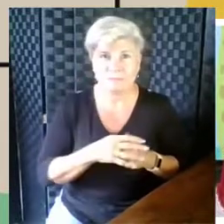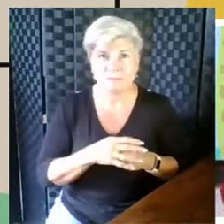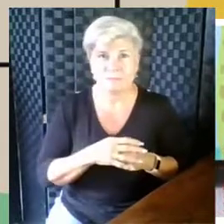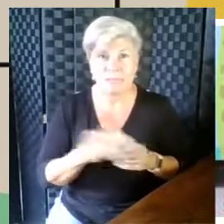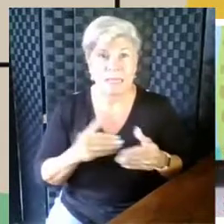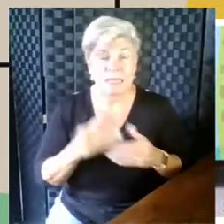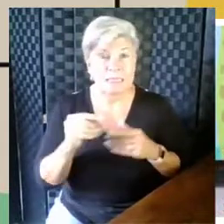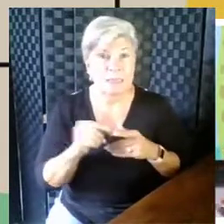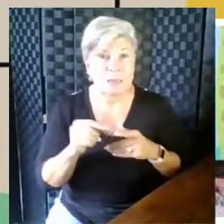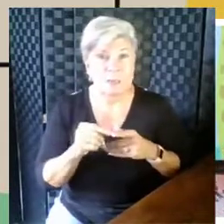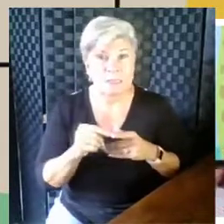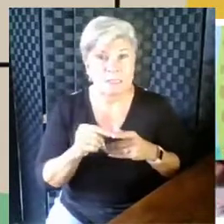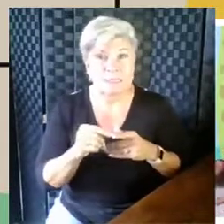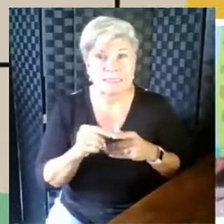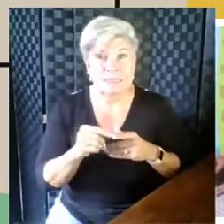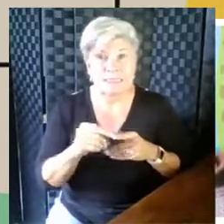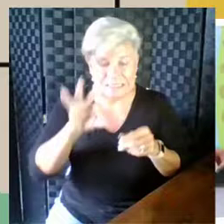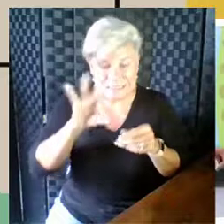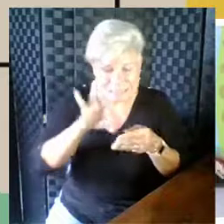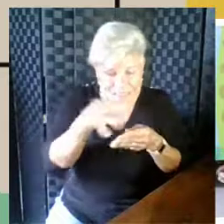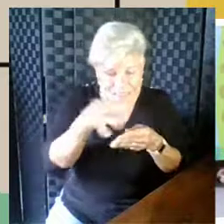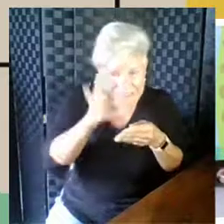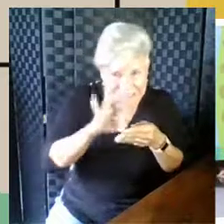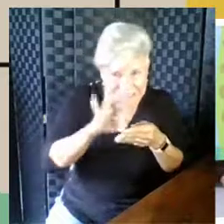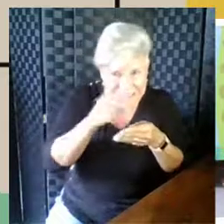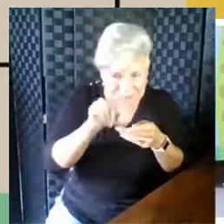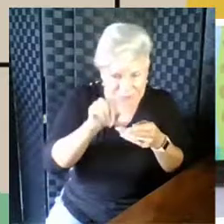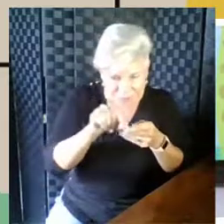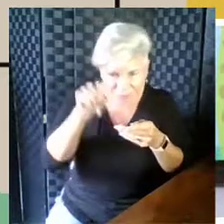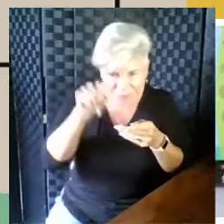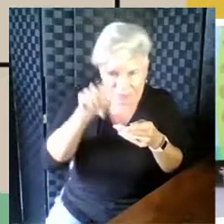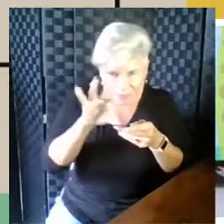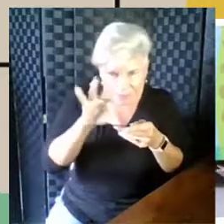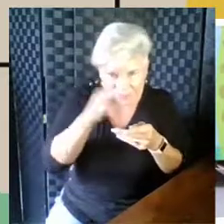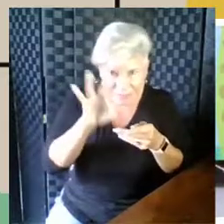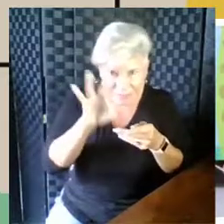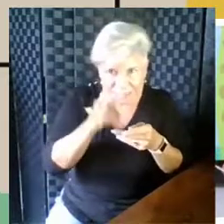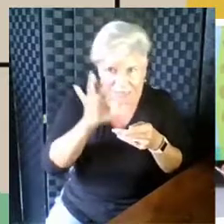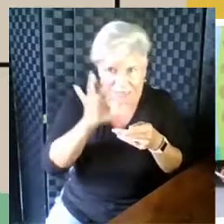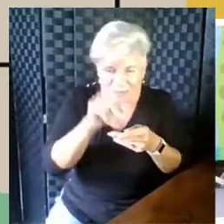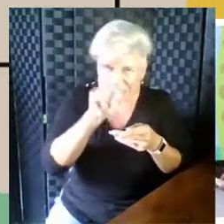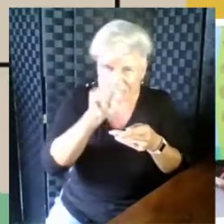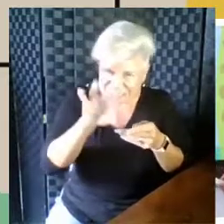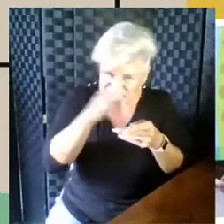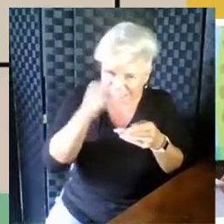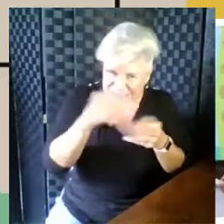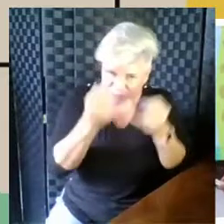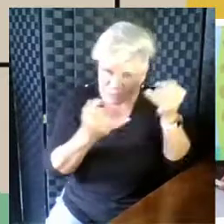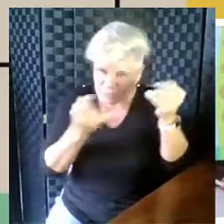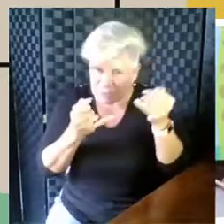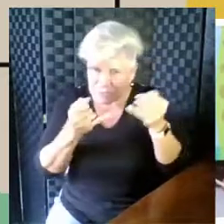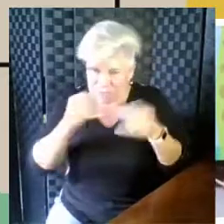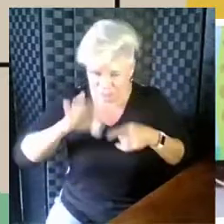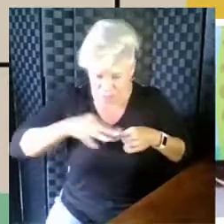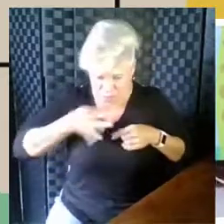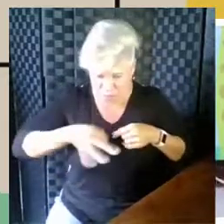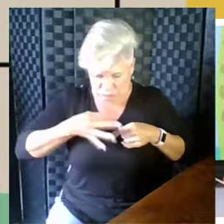The next word is needle. You need a needle and thread to sew a